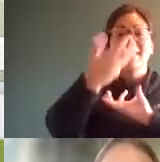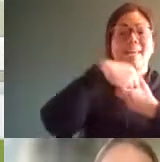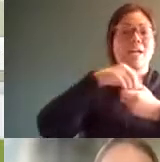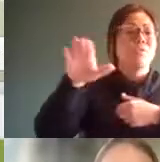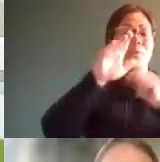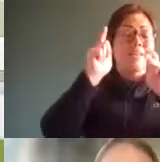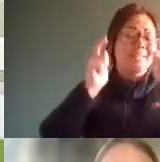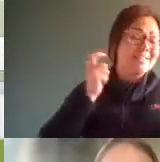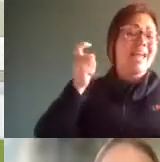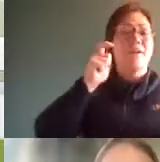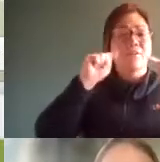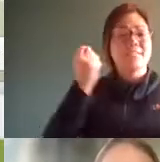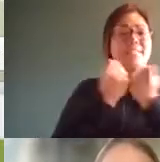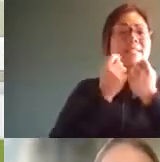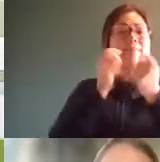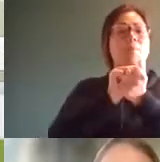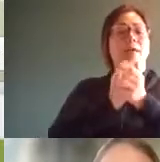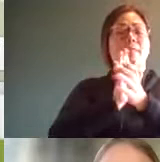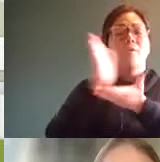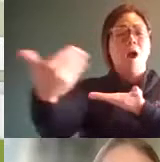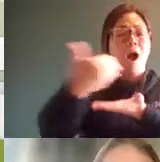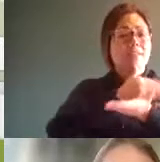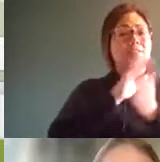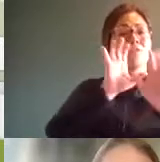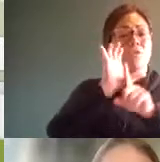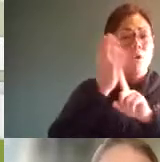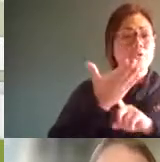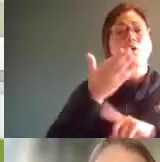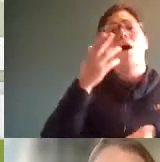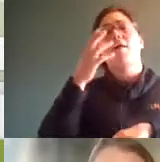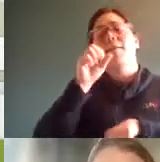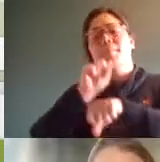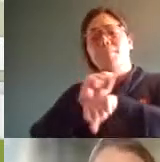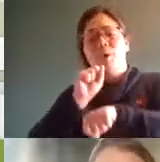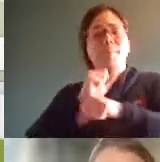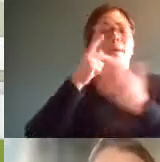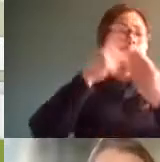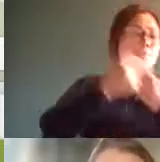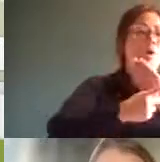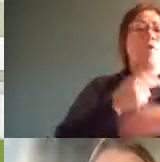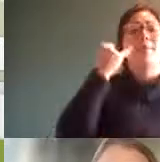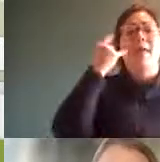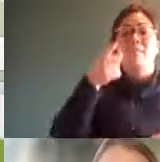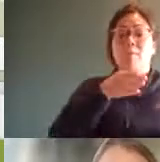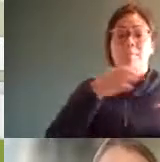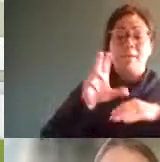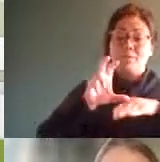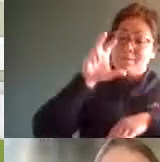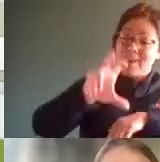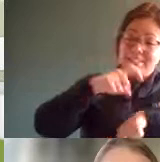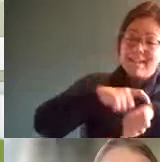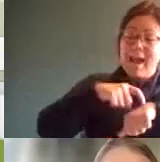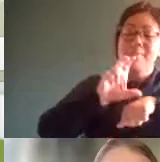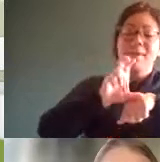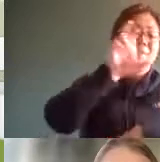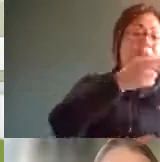team with cross-cultural and inclusive employee engagement programs. If you're going to, again, invest time and resources